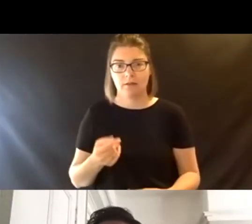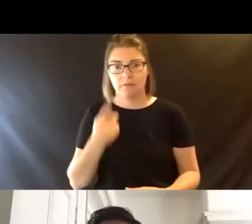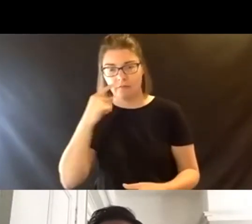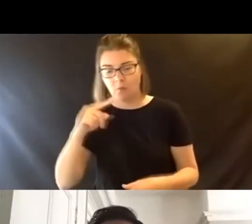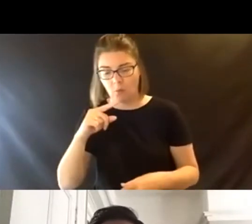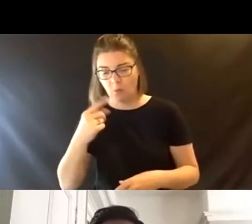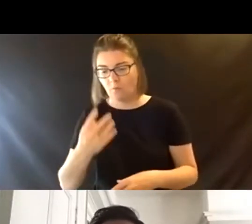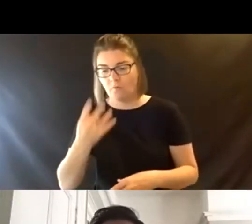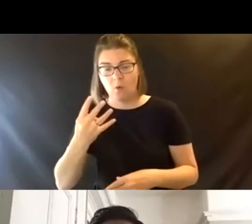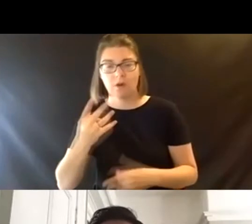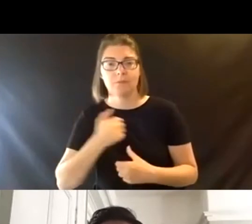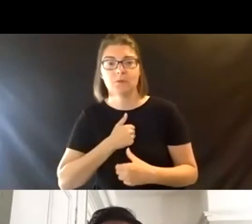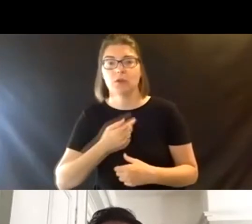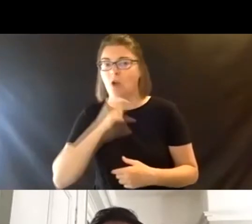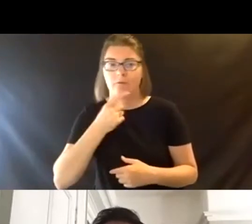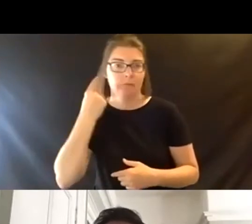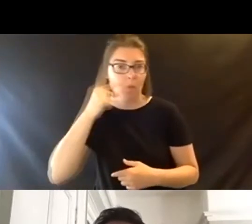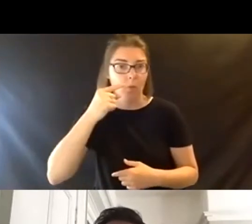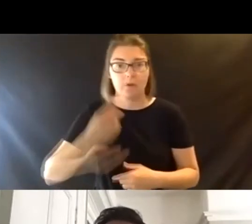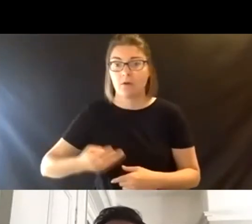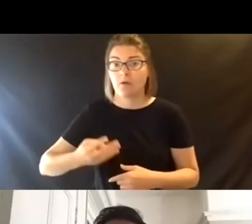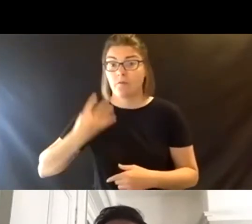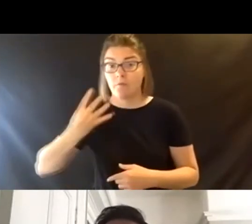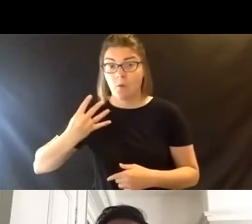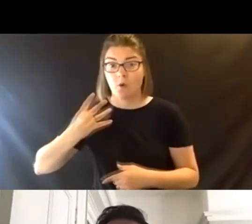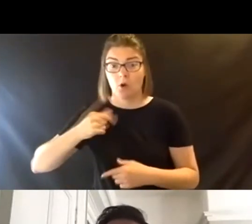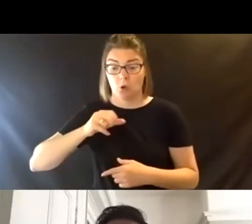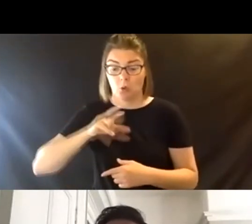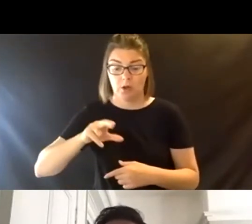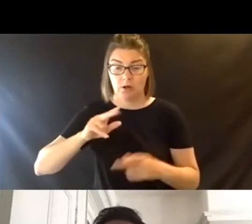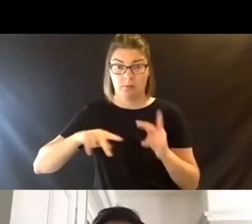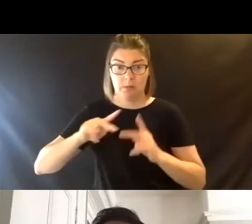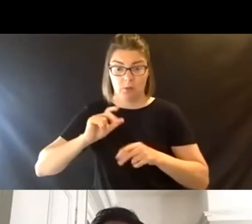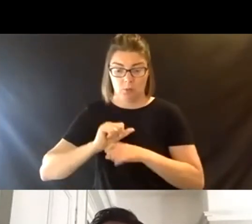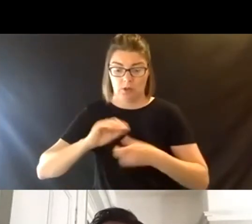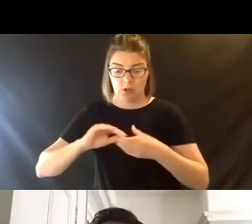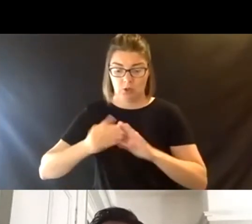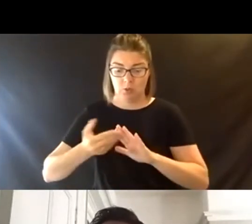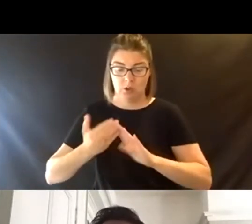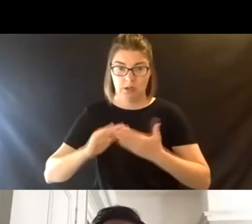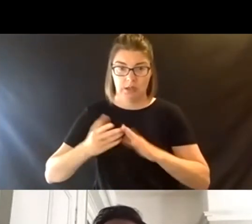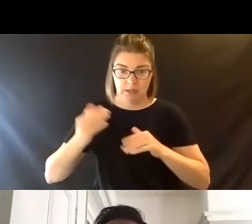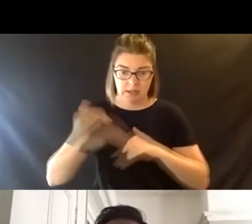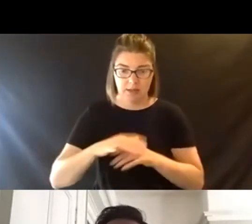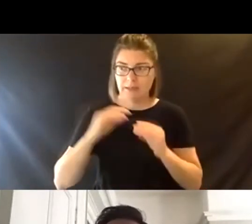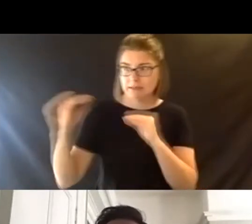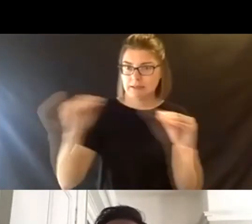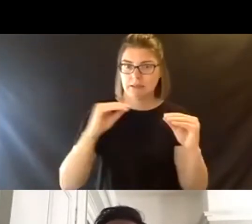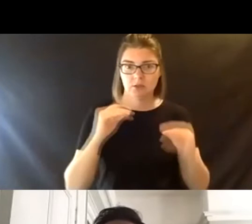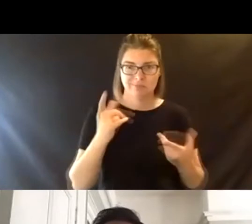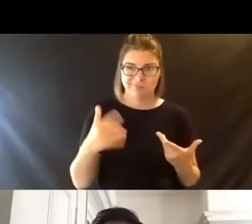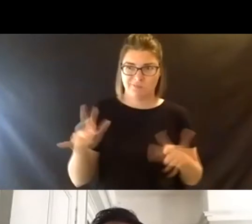for people who have worked in the community to come and educate everybody. That should just be something that people are